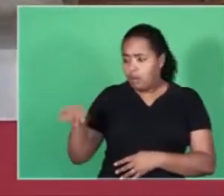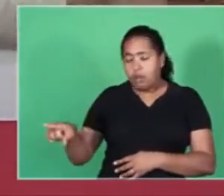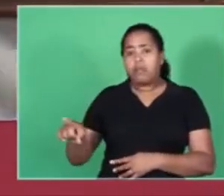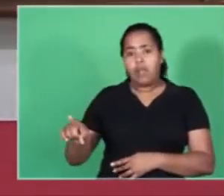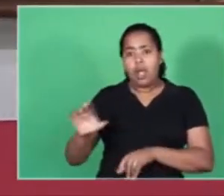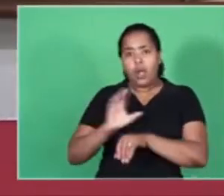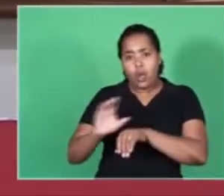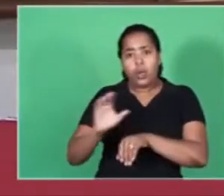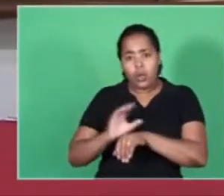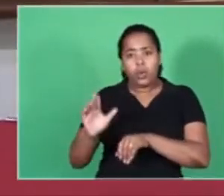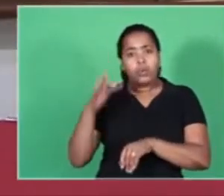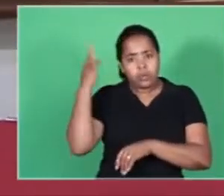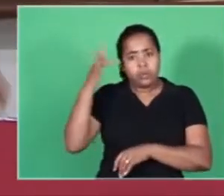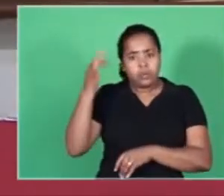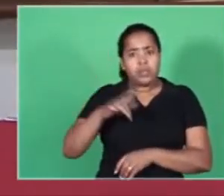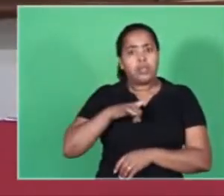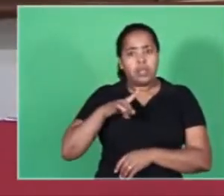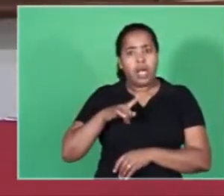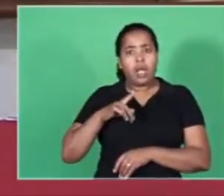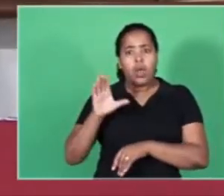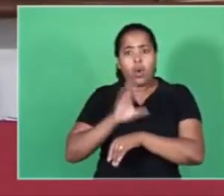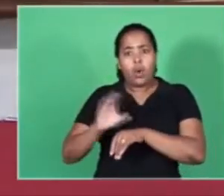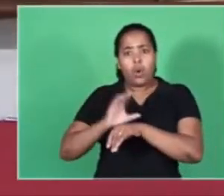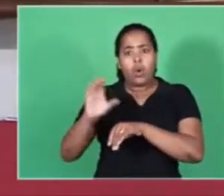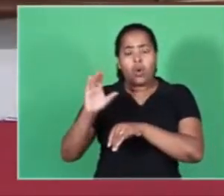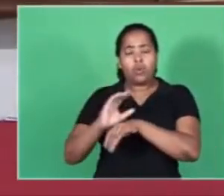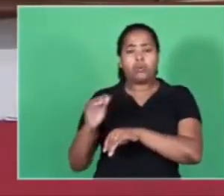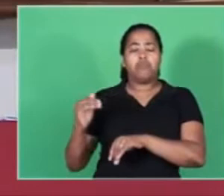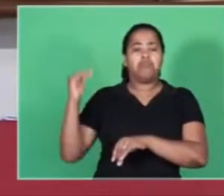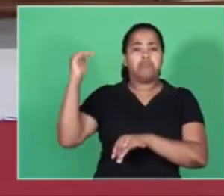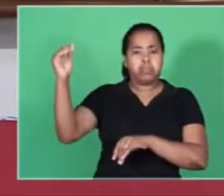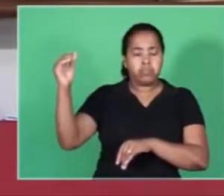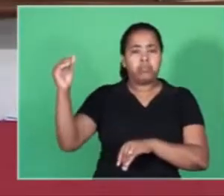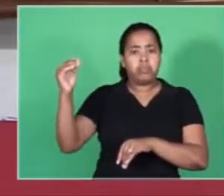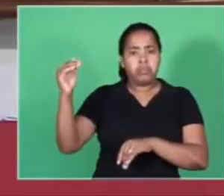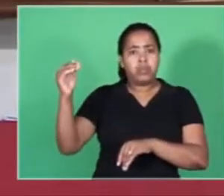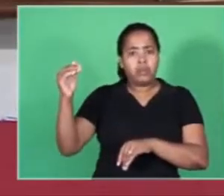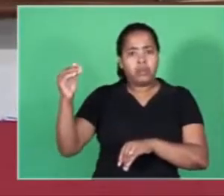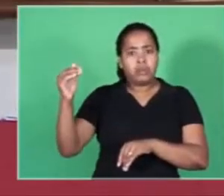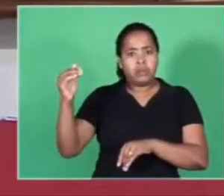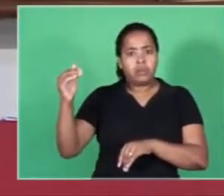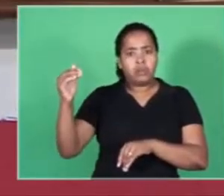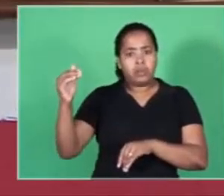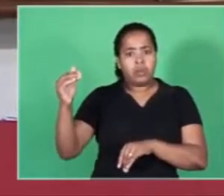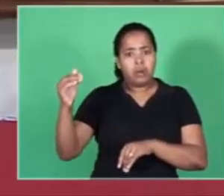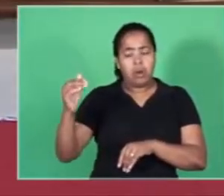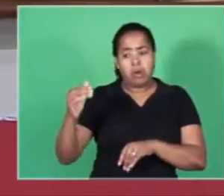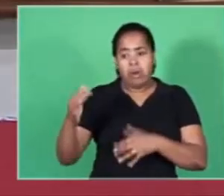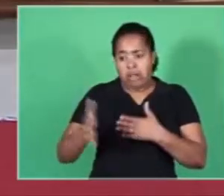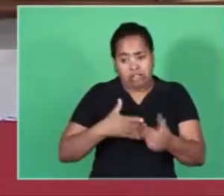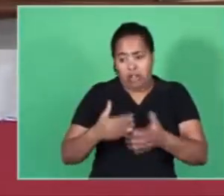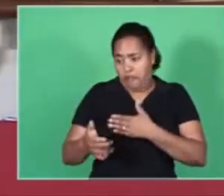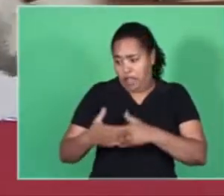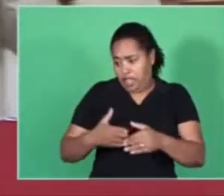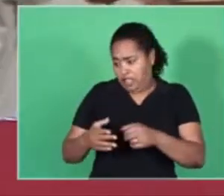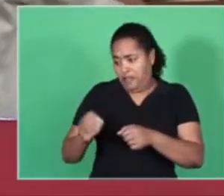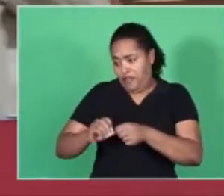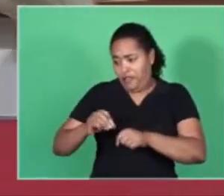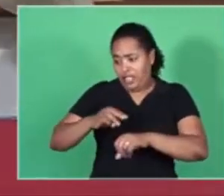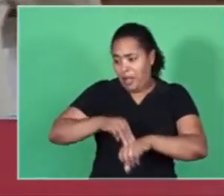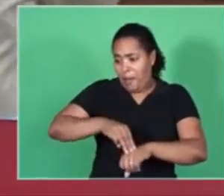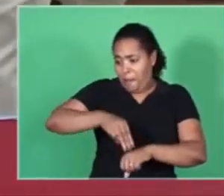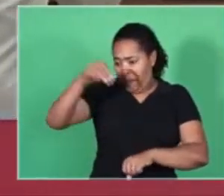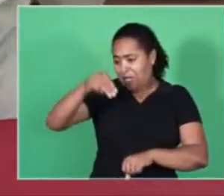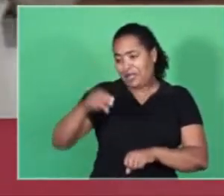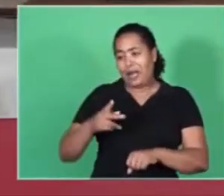There's courses. There's classes. You can even have a master's to say that God